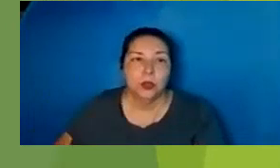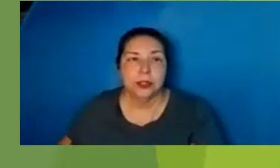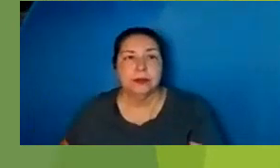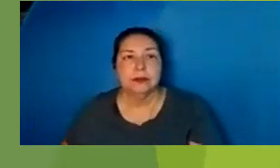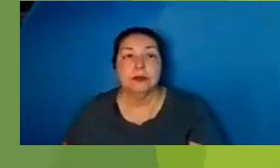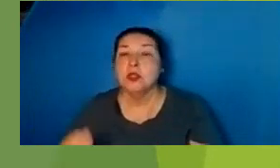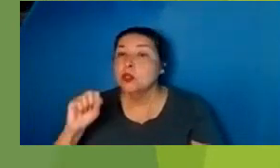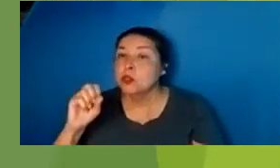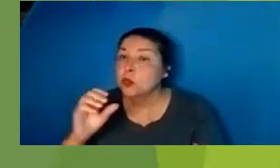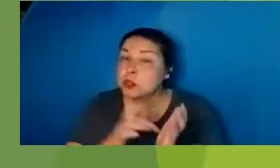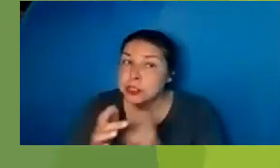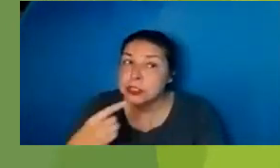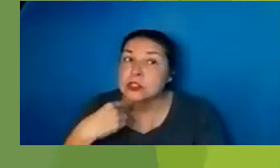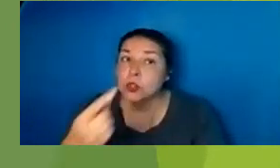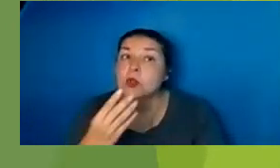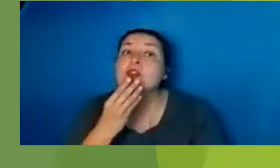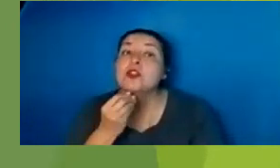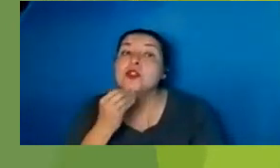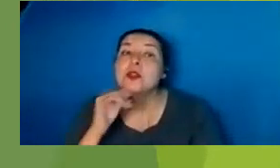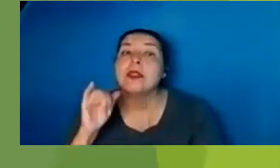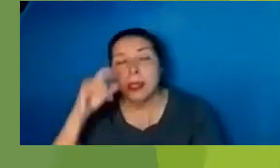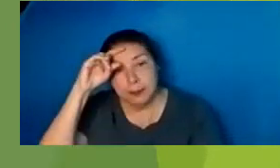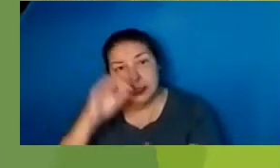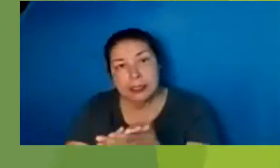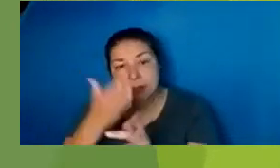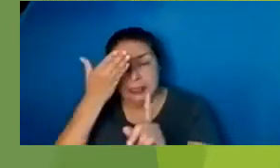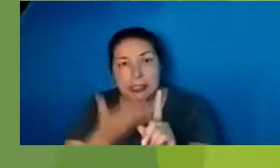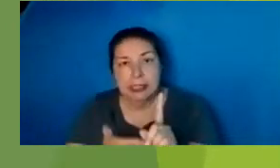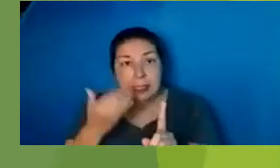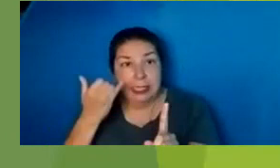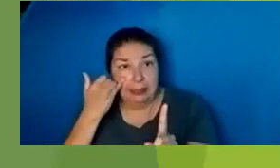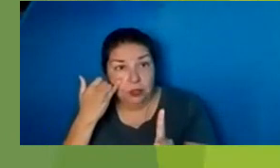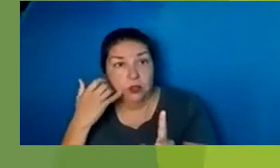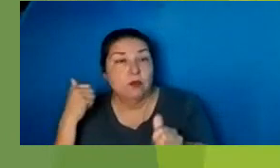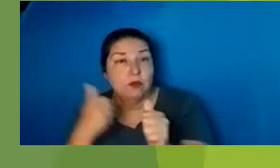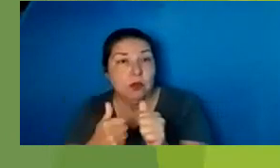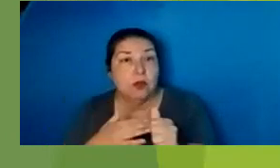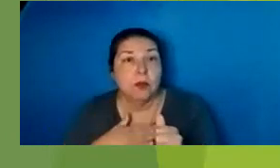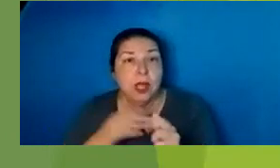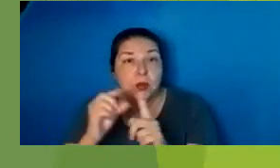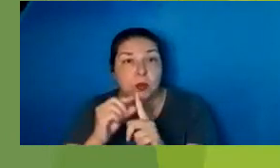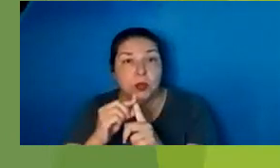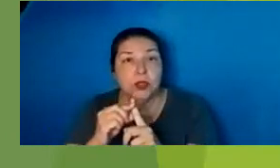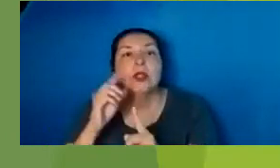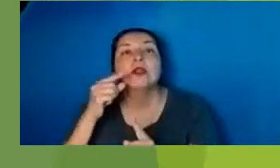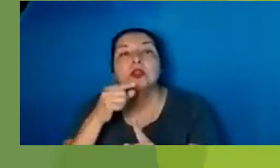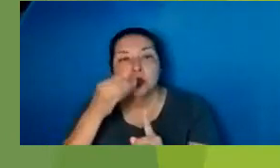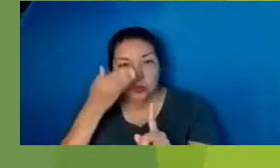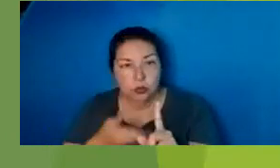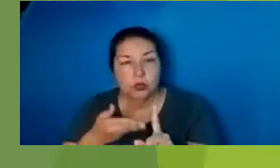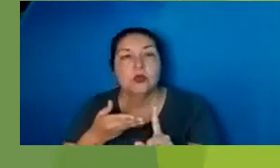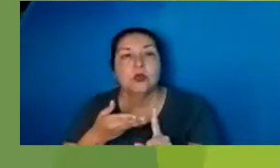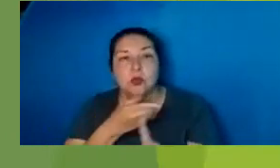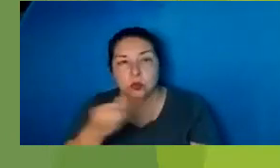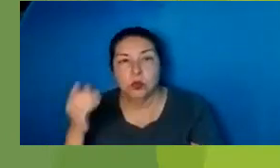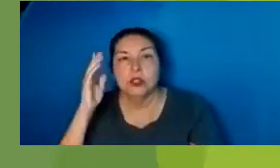So Jesus said to the Jews who had believed in him, If you abide in my word, you are truly my disciples,